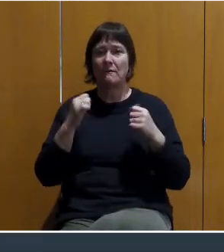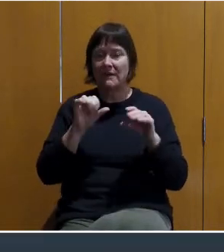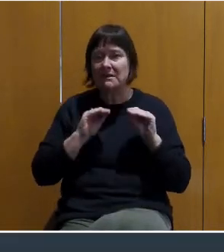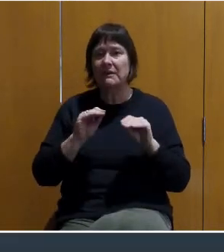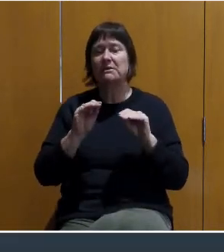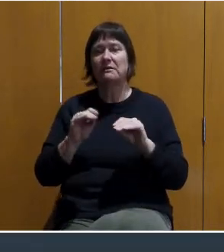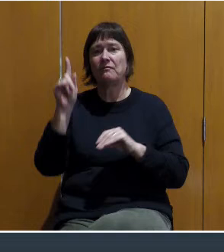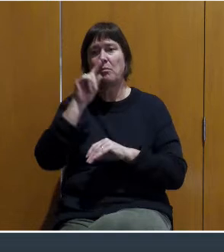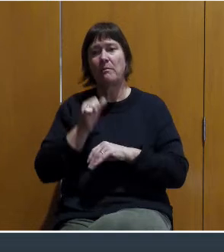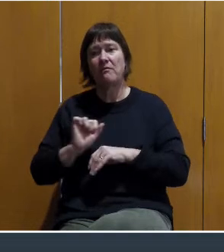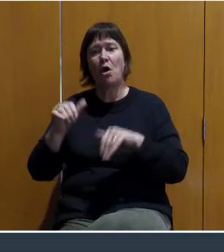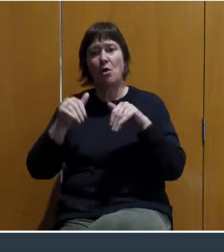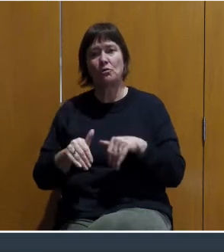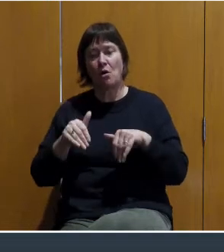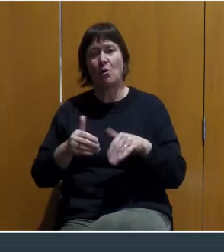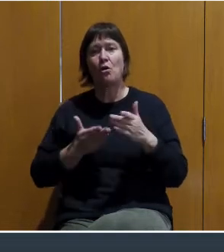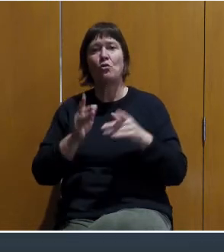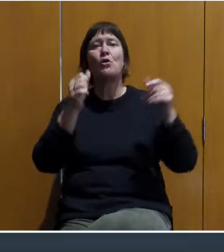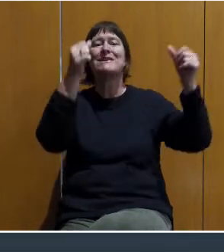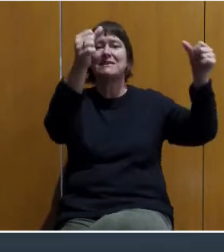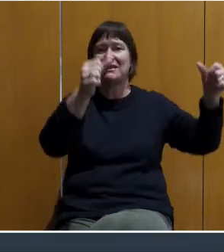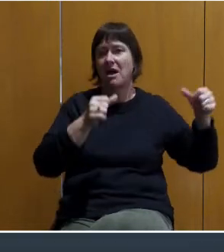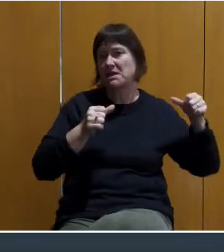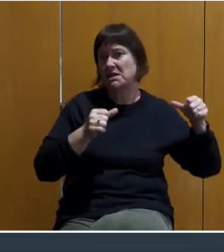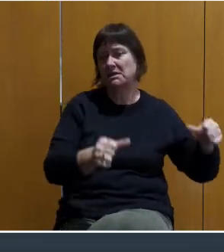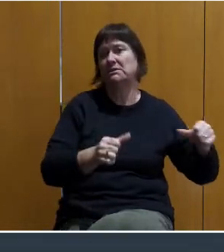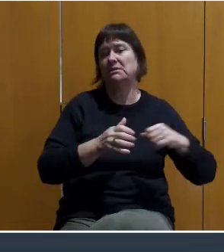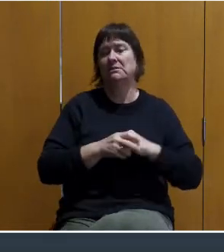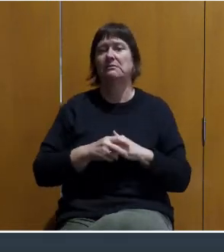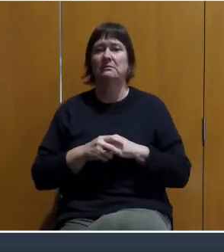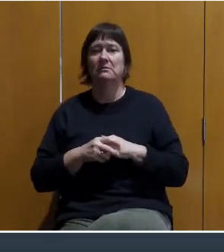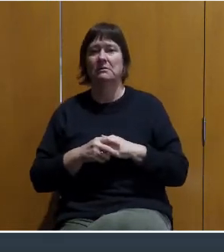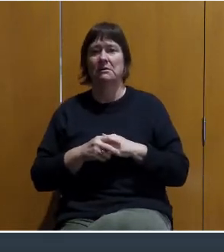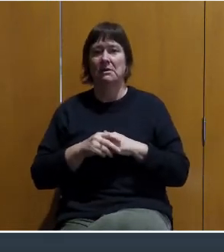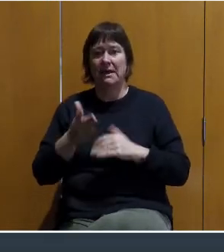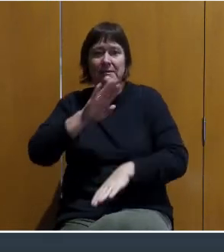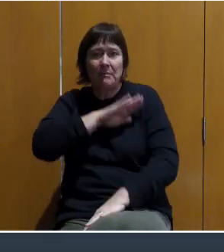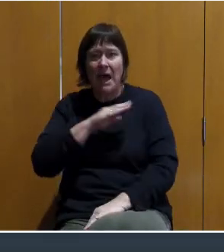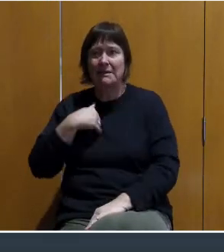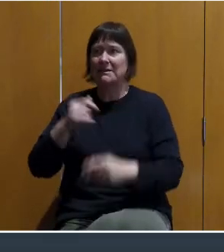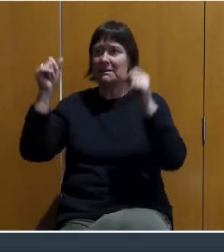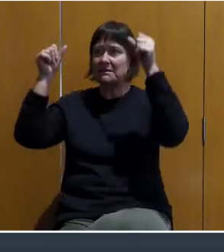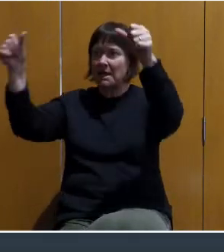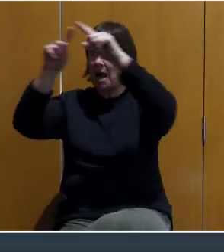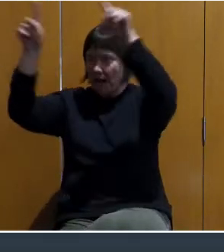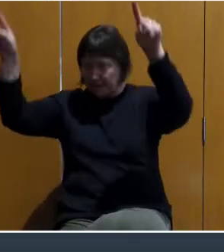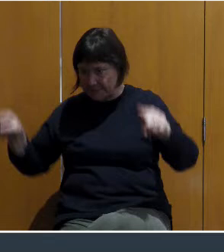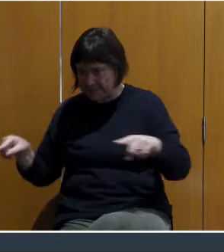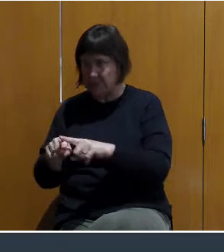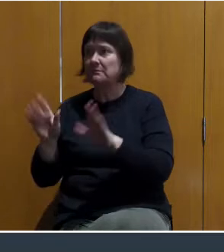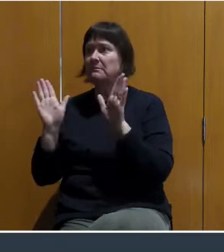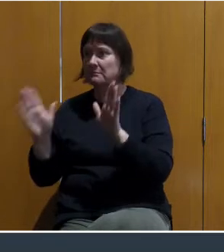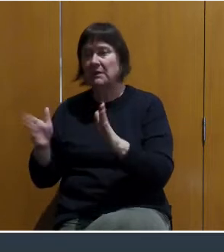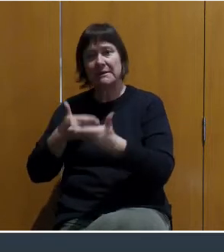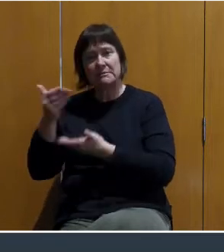education for dog owners through signage, showing what the status of each reserve is. Currently, there is no